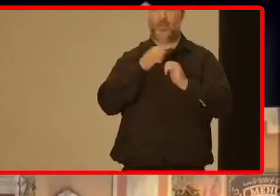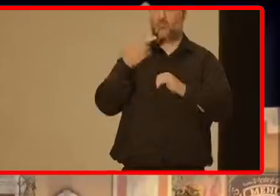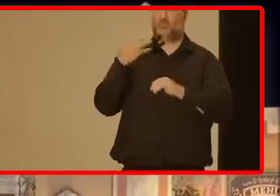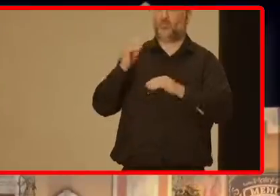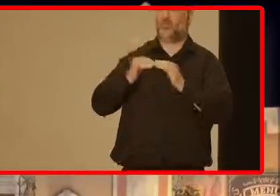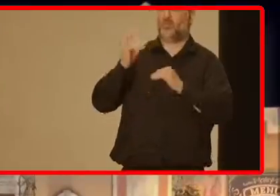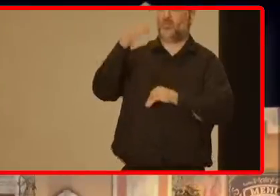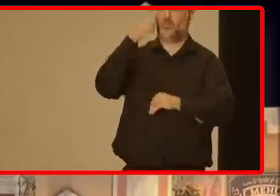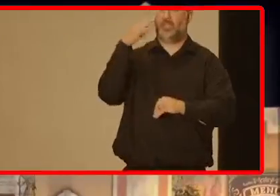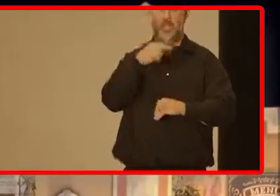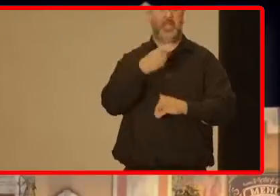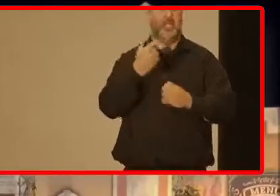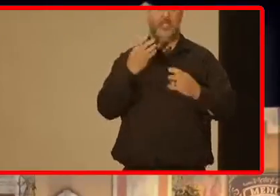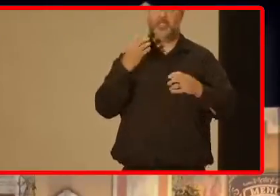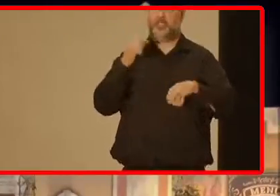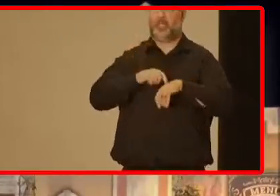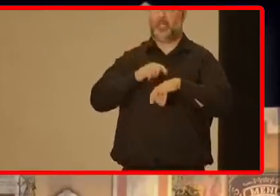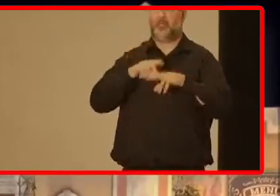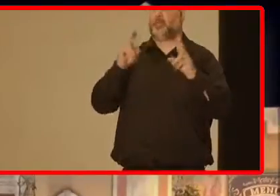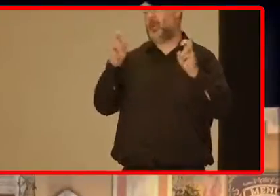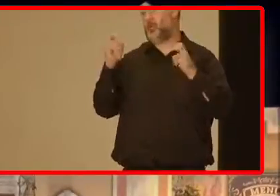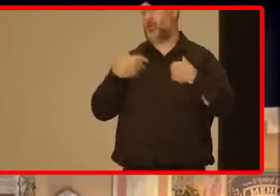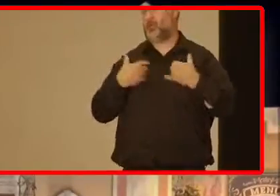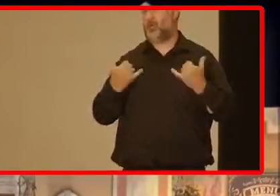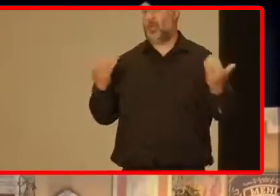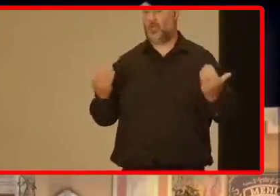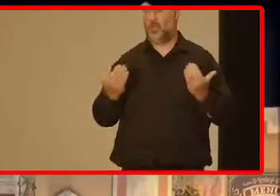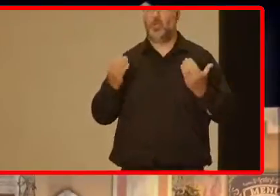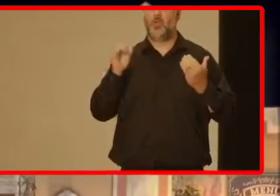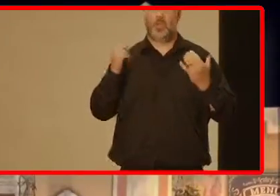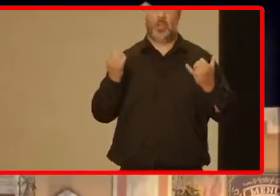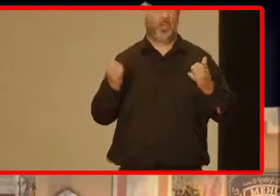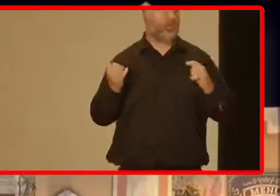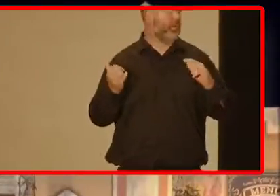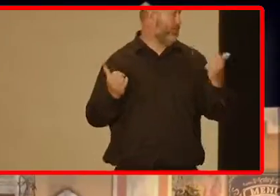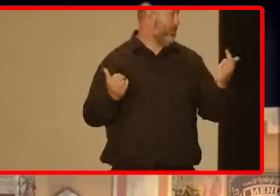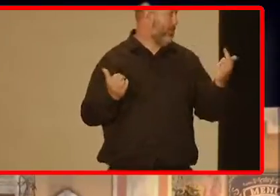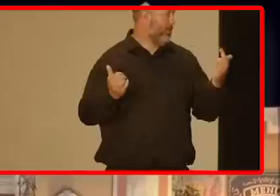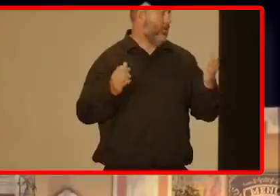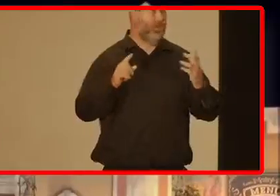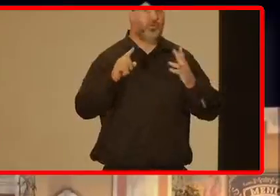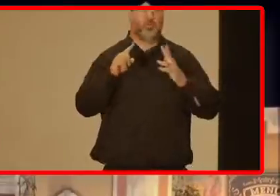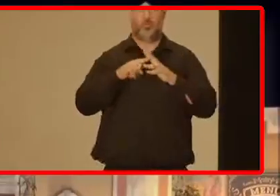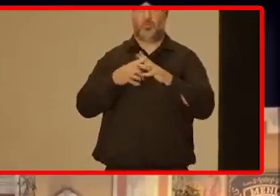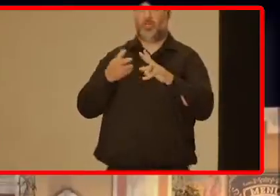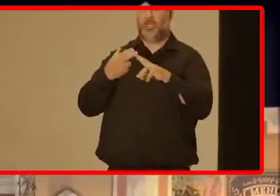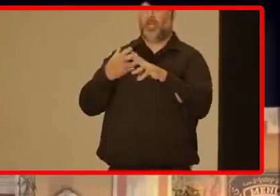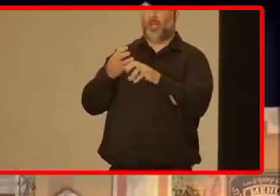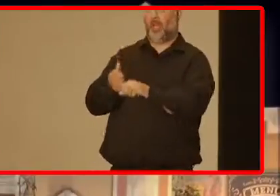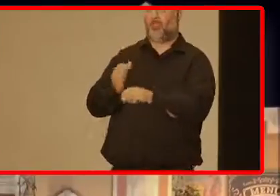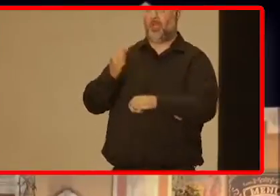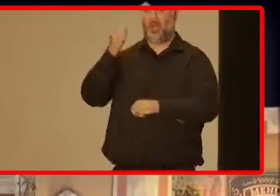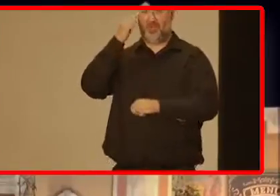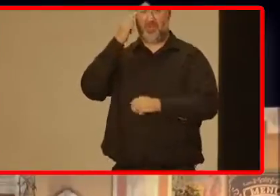much around him, too many titles there. Here we go. I don't know if we're going to start hyphenating you when you become governor or, you know, how is this going to